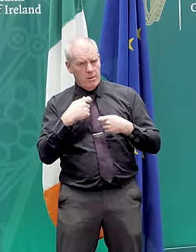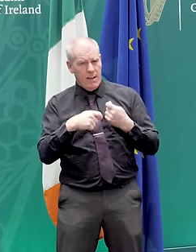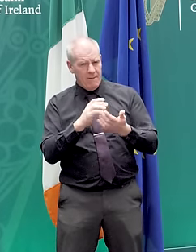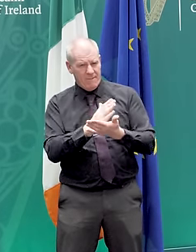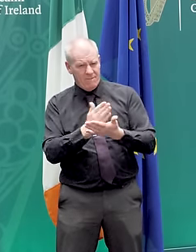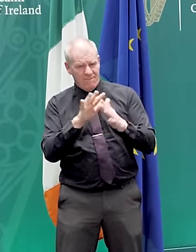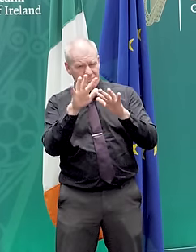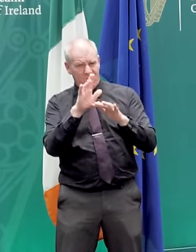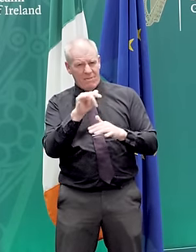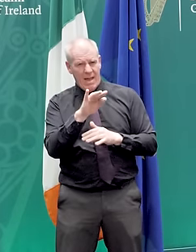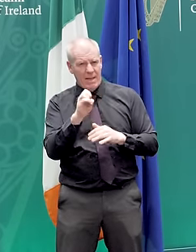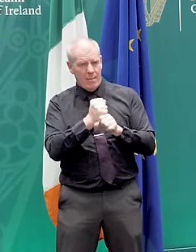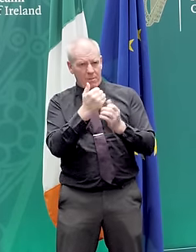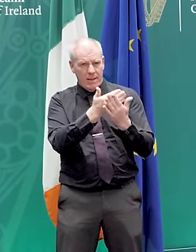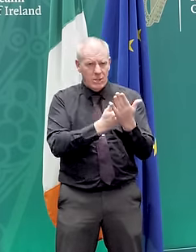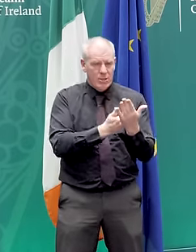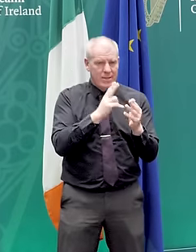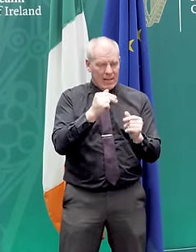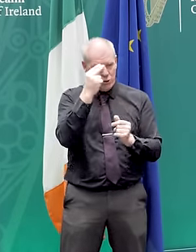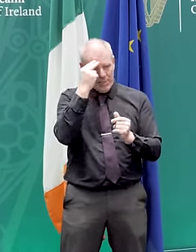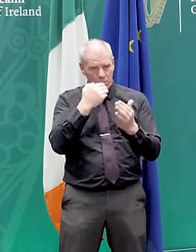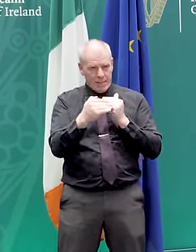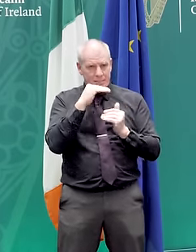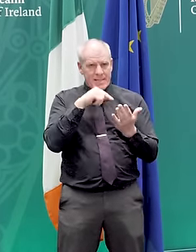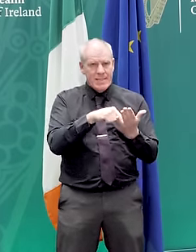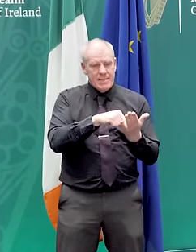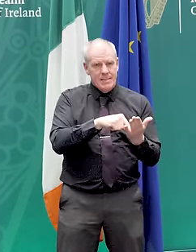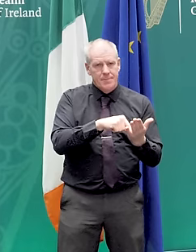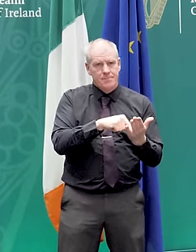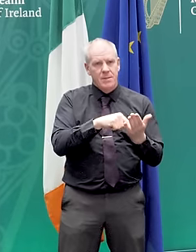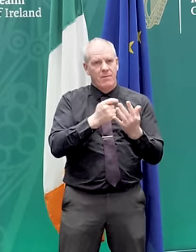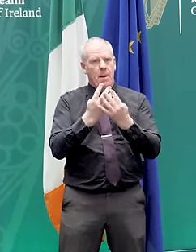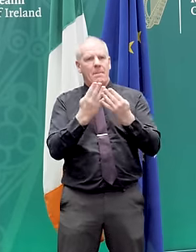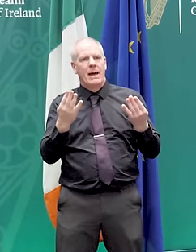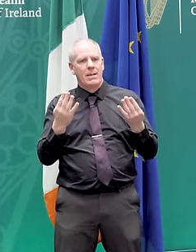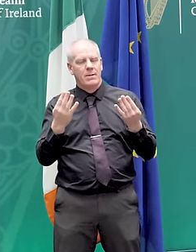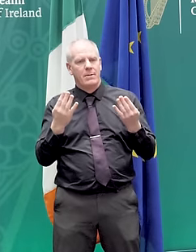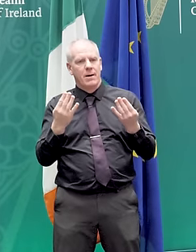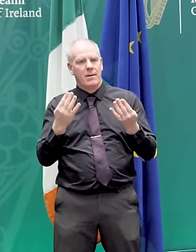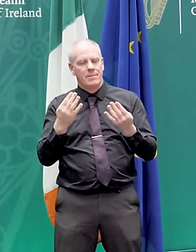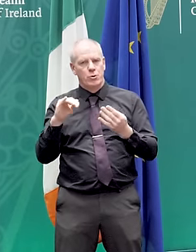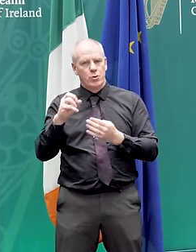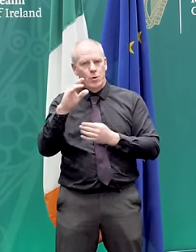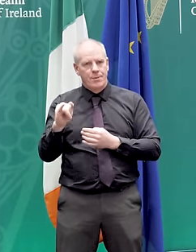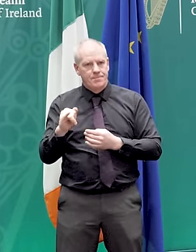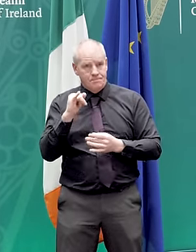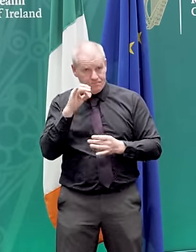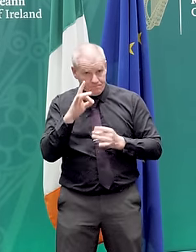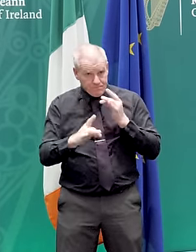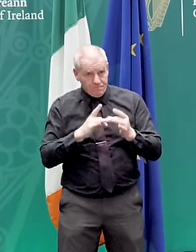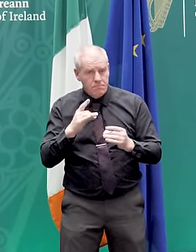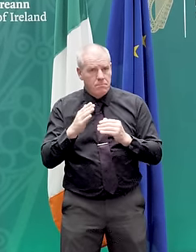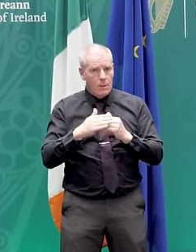that vagueness around the legislation and how it's going to be interpreted by a panel of jurors might end up causing even